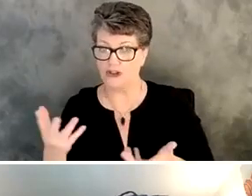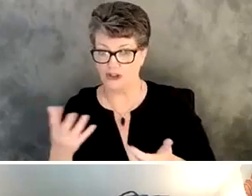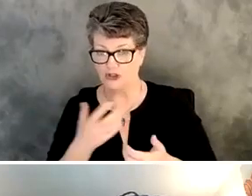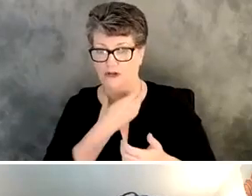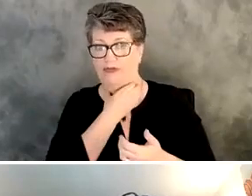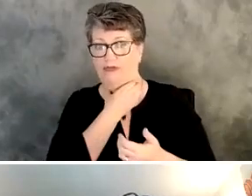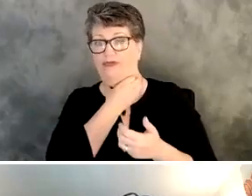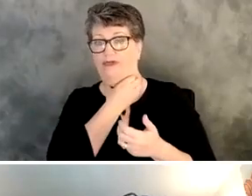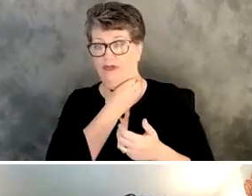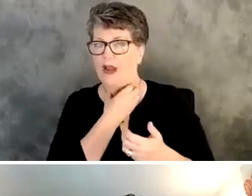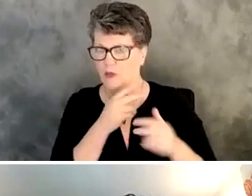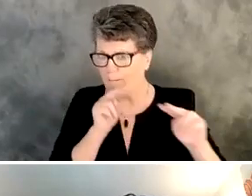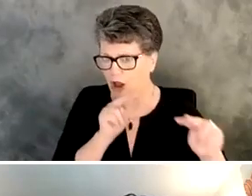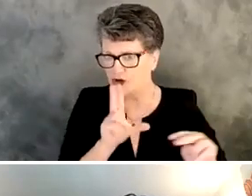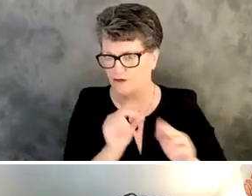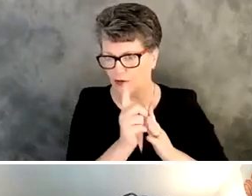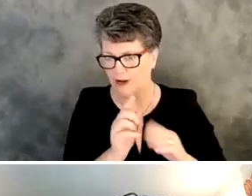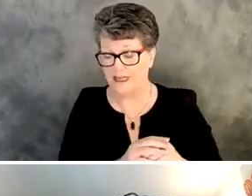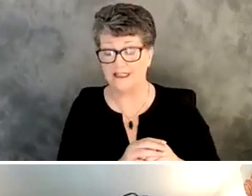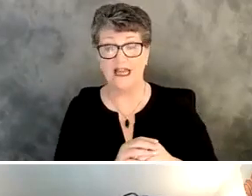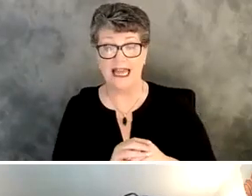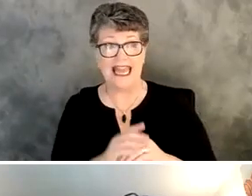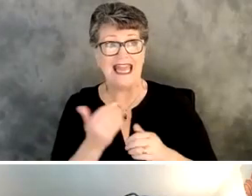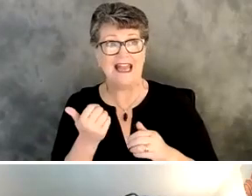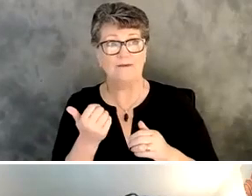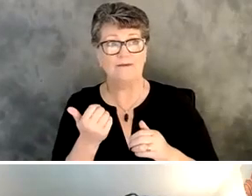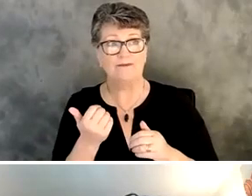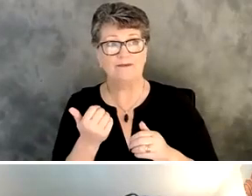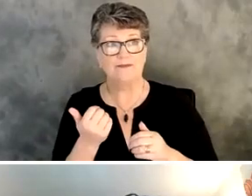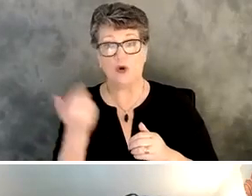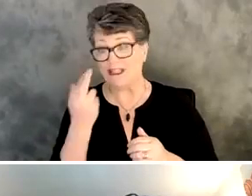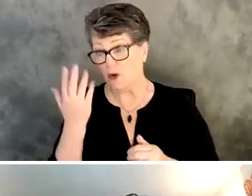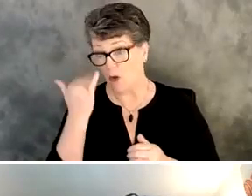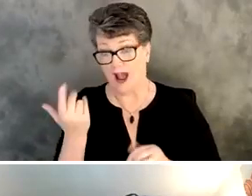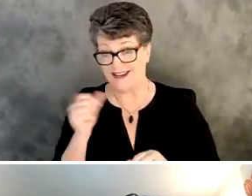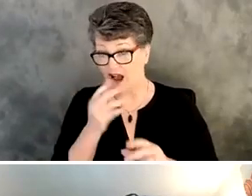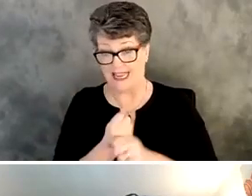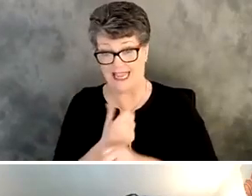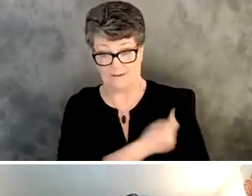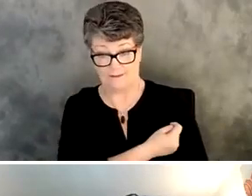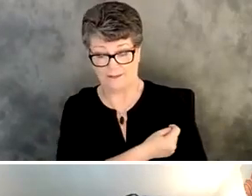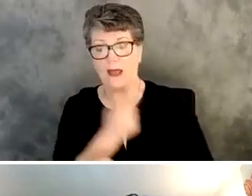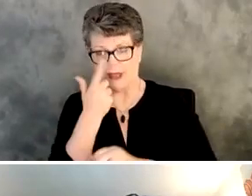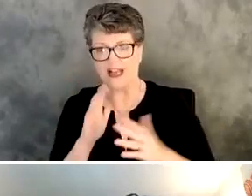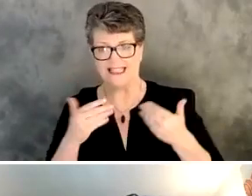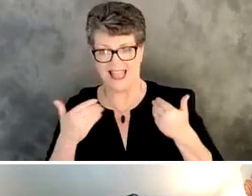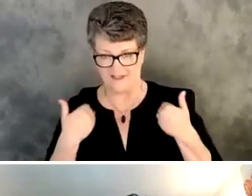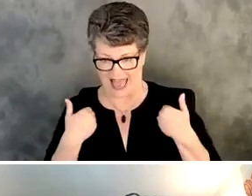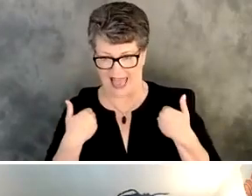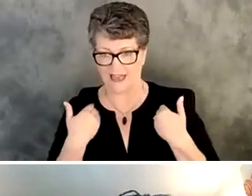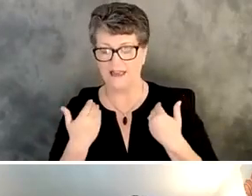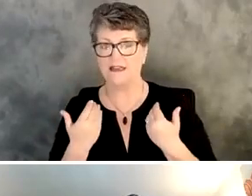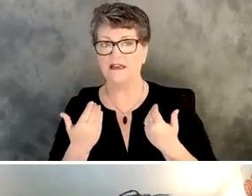only reason somebody cannot get a COVID vaccine is one is because they've had anaphylaxis to the